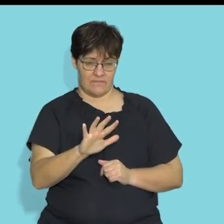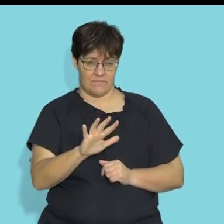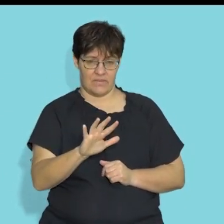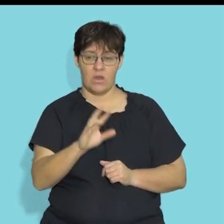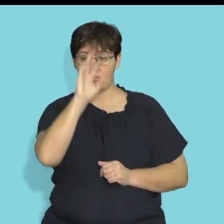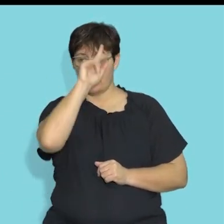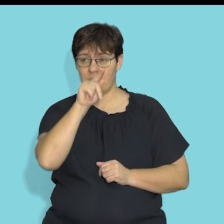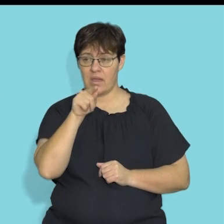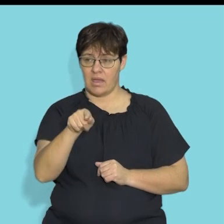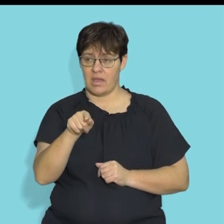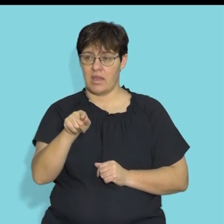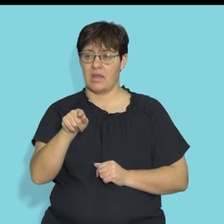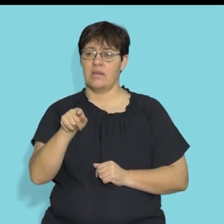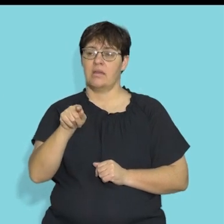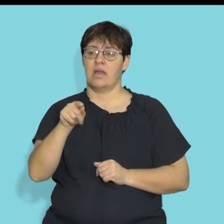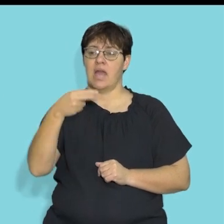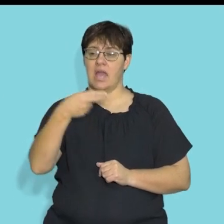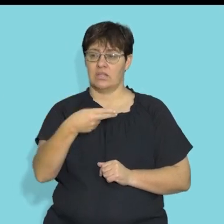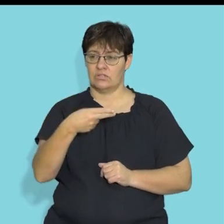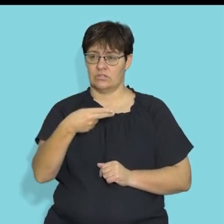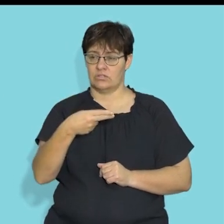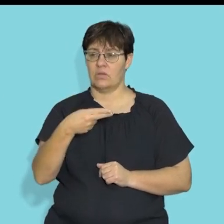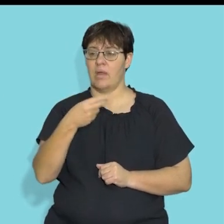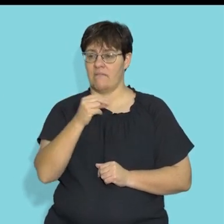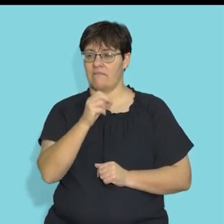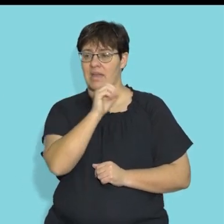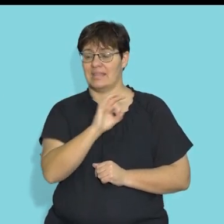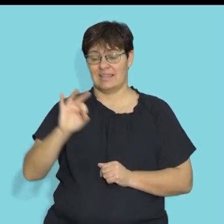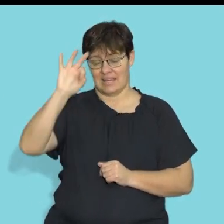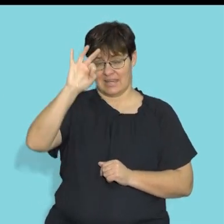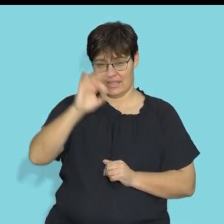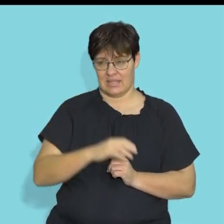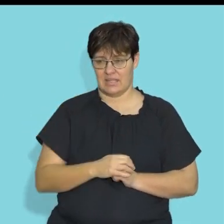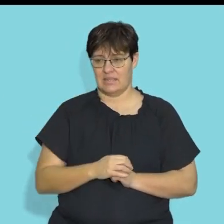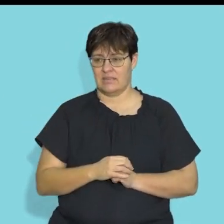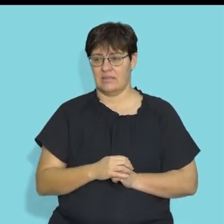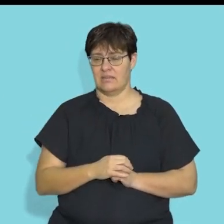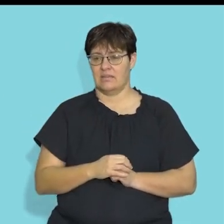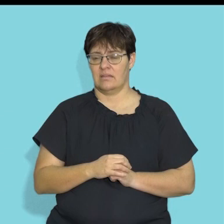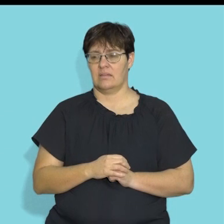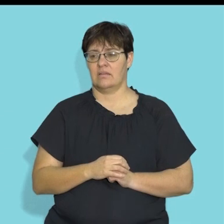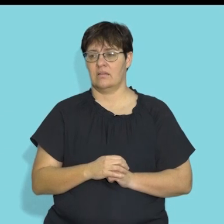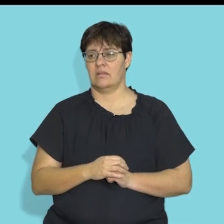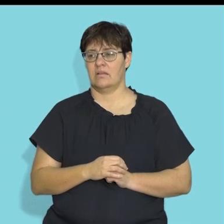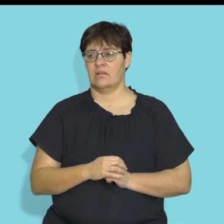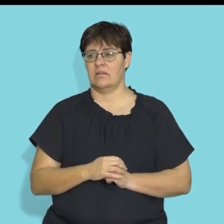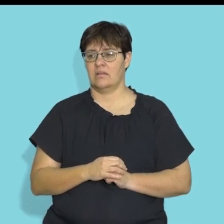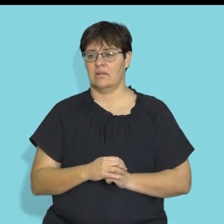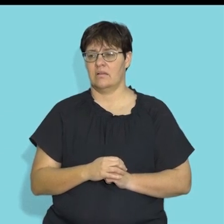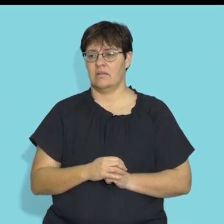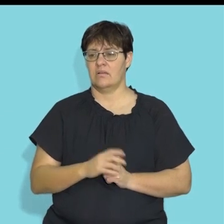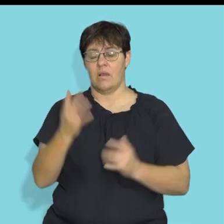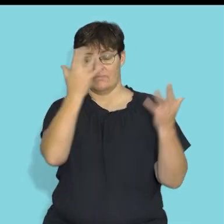1,5, and remember, for hydrogen this should actually be a 3, exponent 3 there.